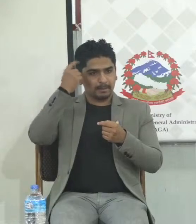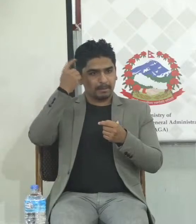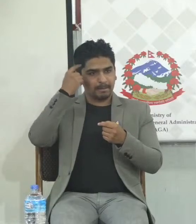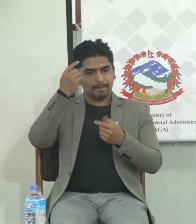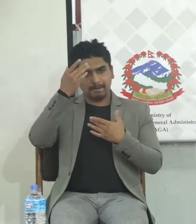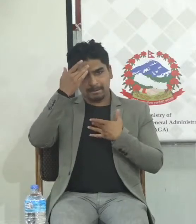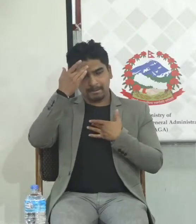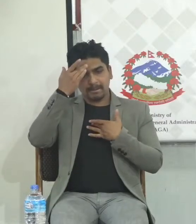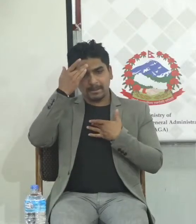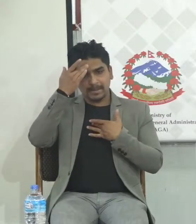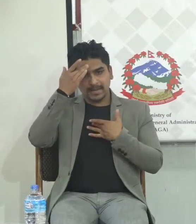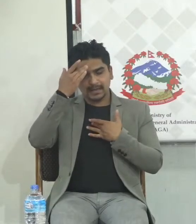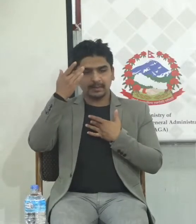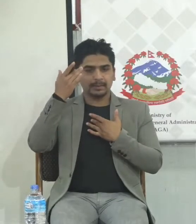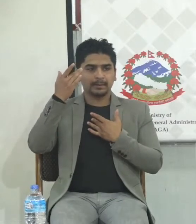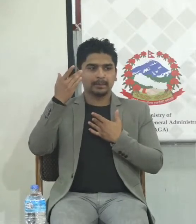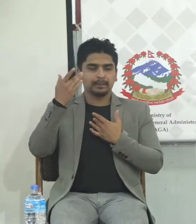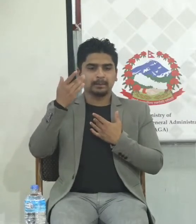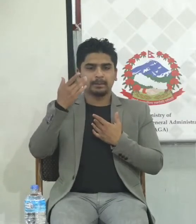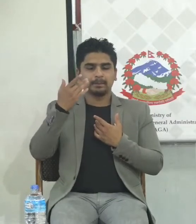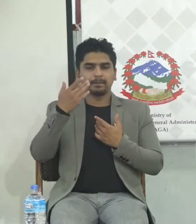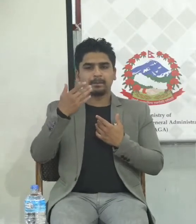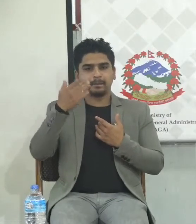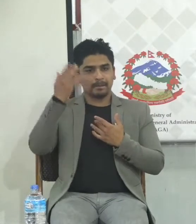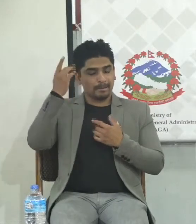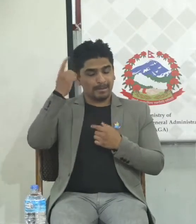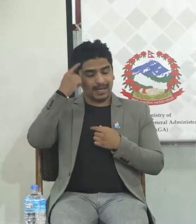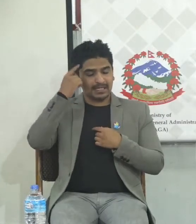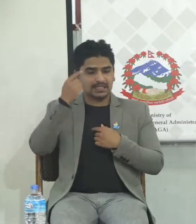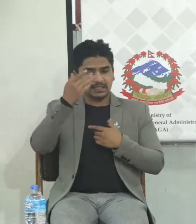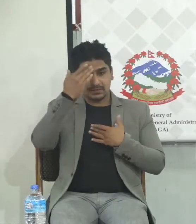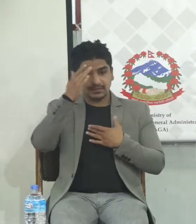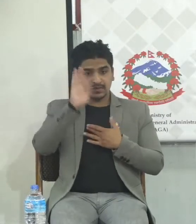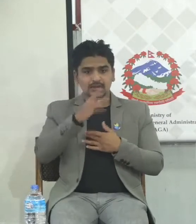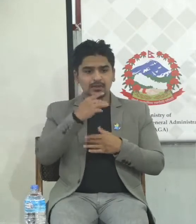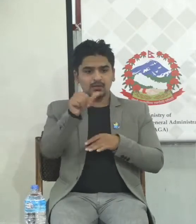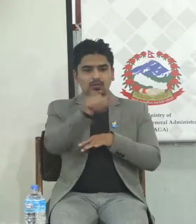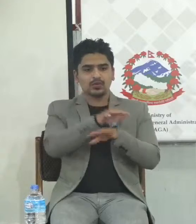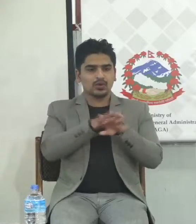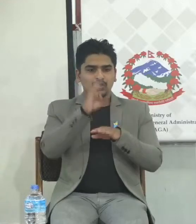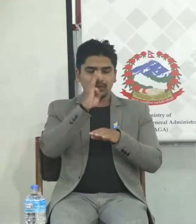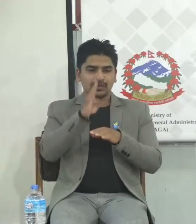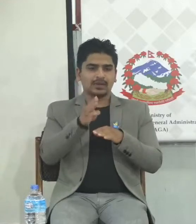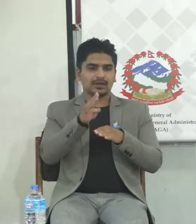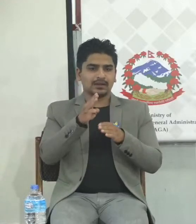it was triggering to them, and also to the elderly people.